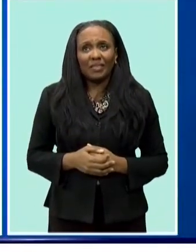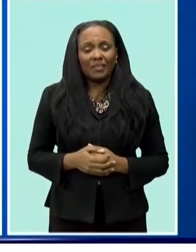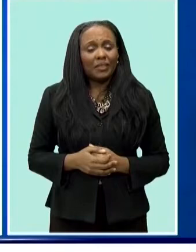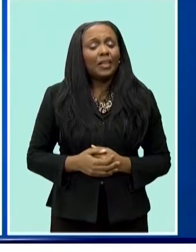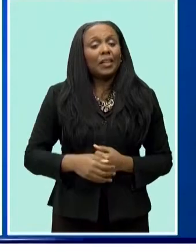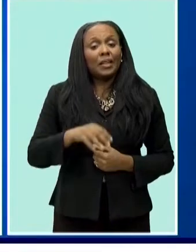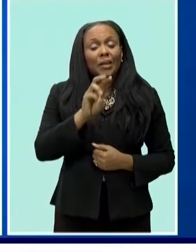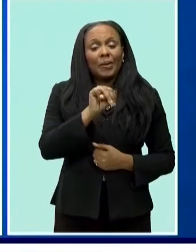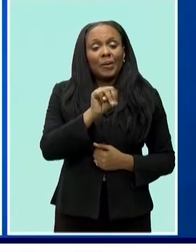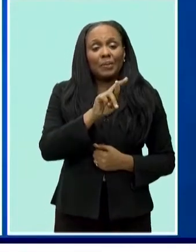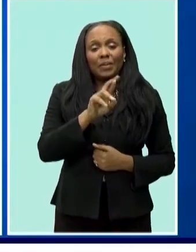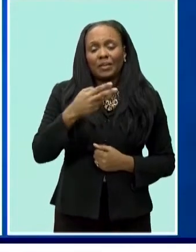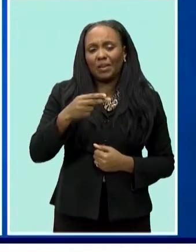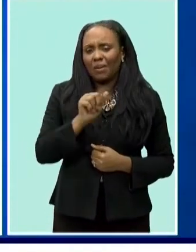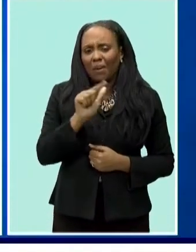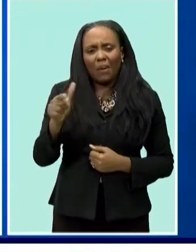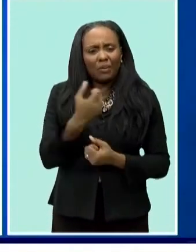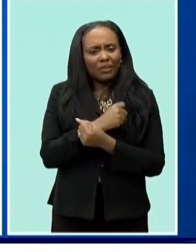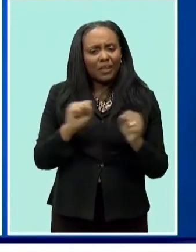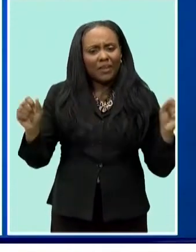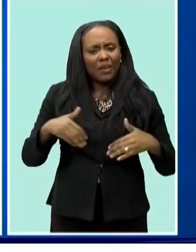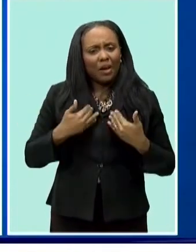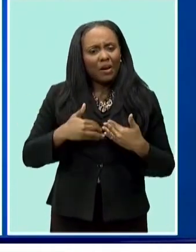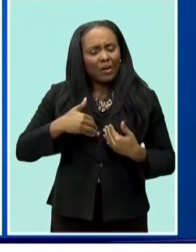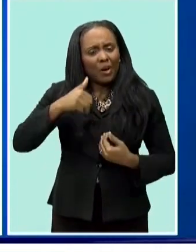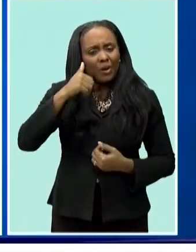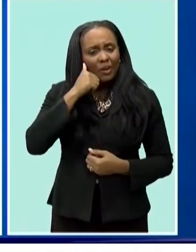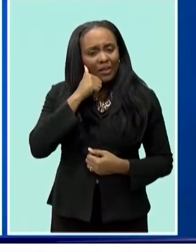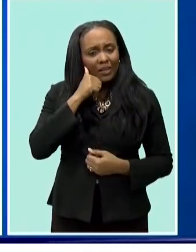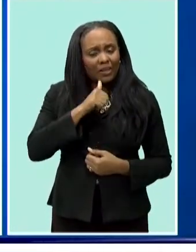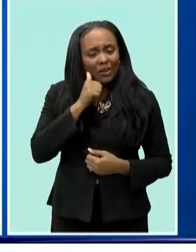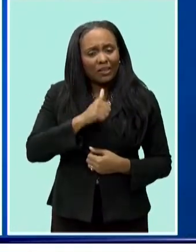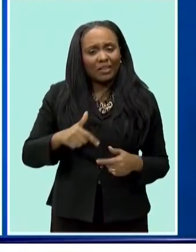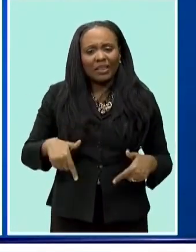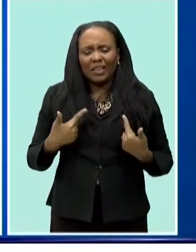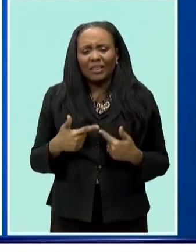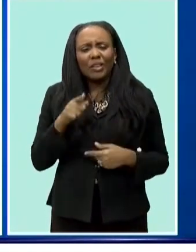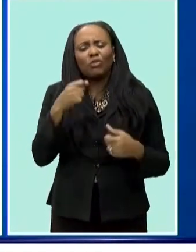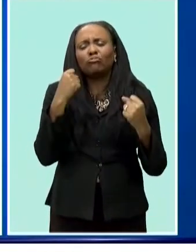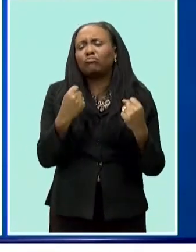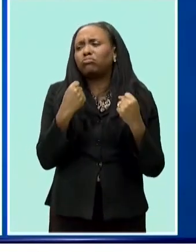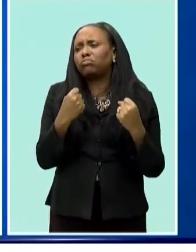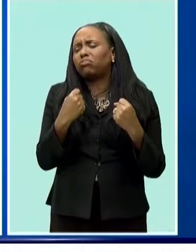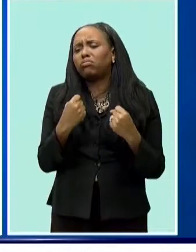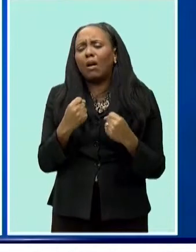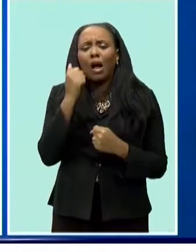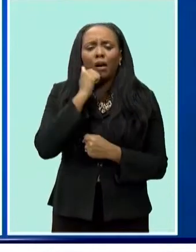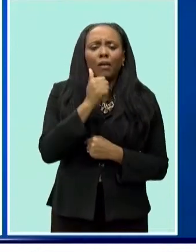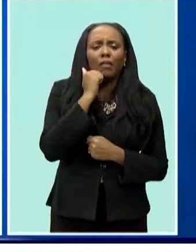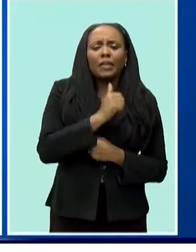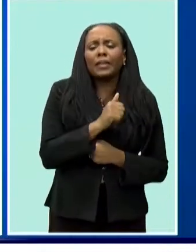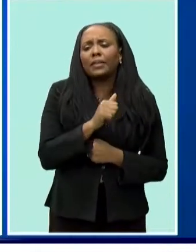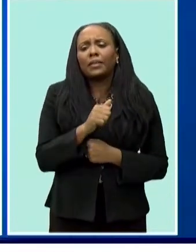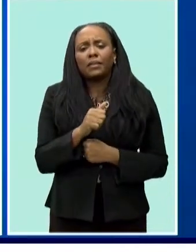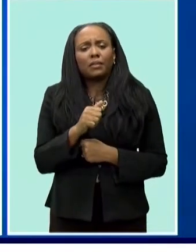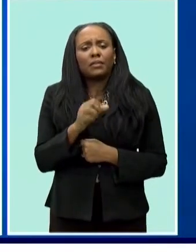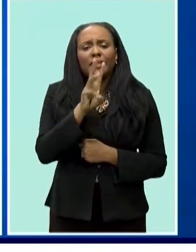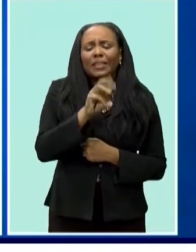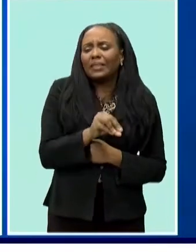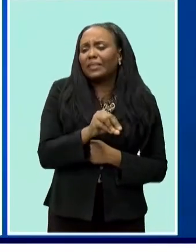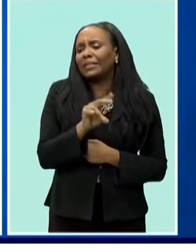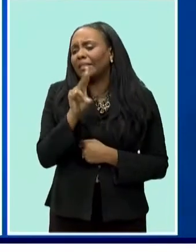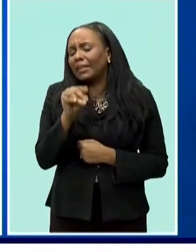life. Now, I'm guessing that driving a bus with as many as 60 or 70 school children on a daily basis cannot be an easy